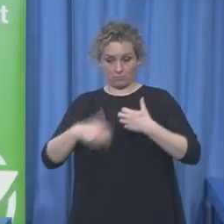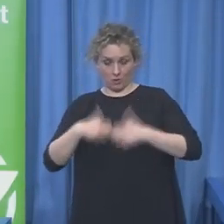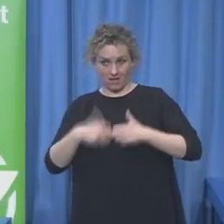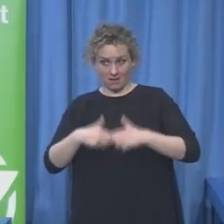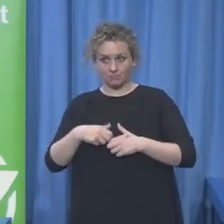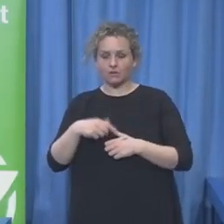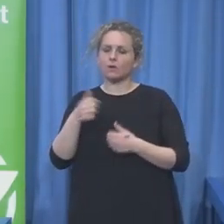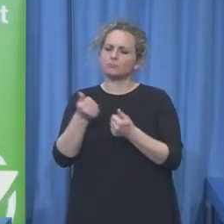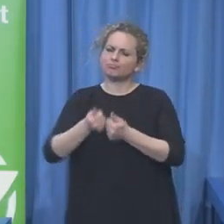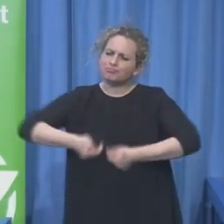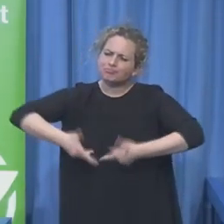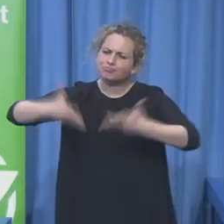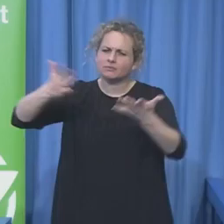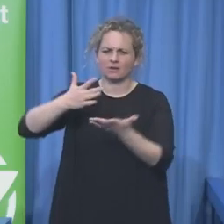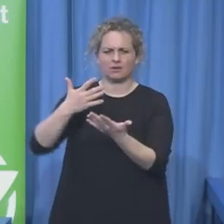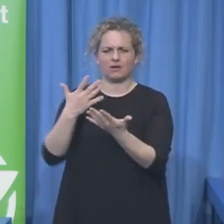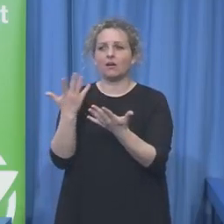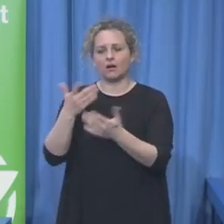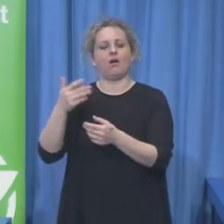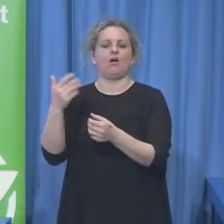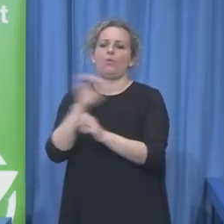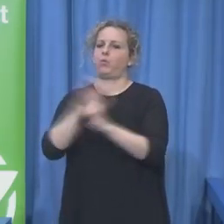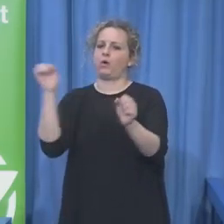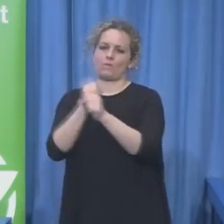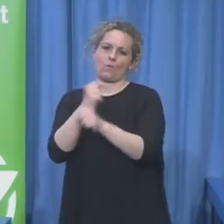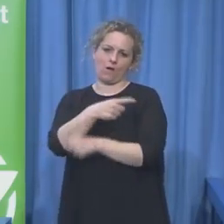sheltered settings. So they